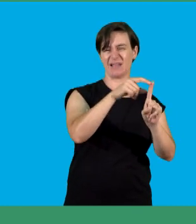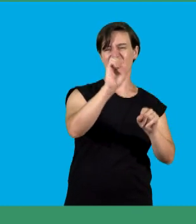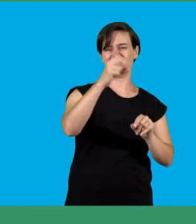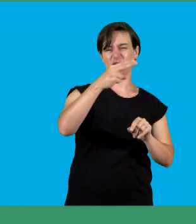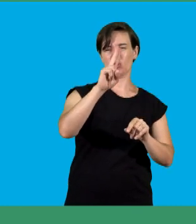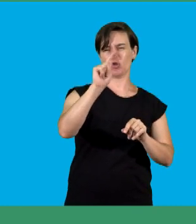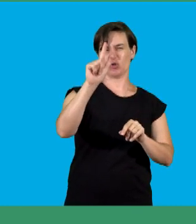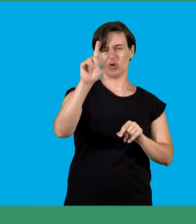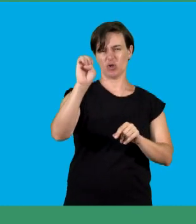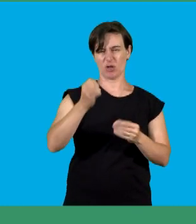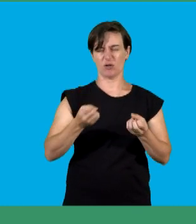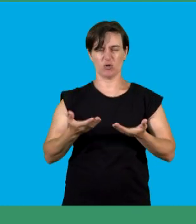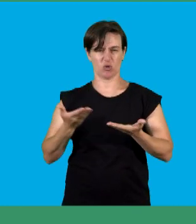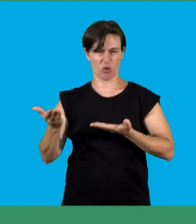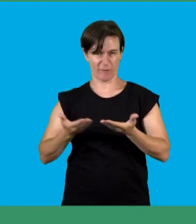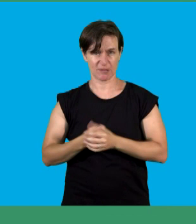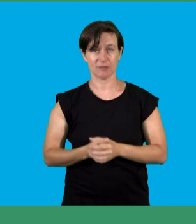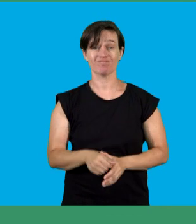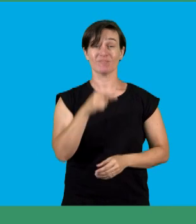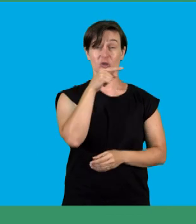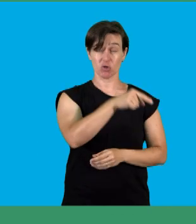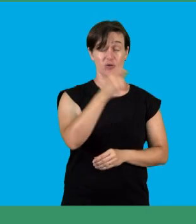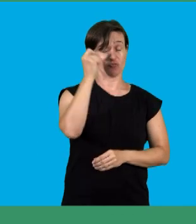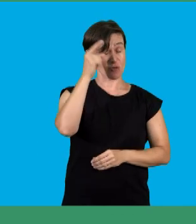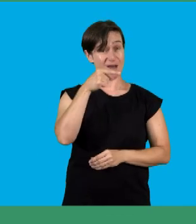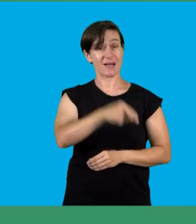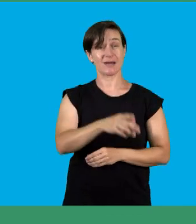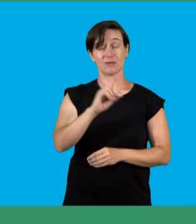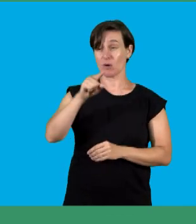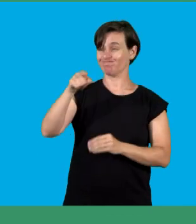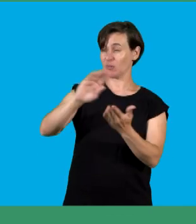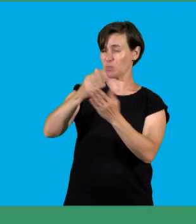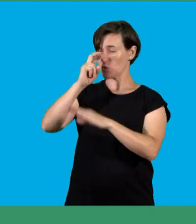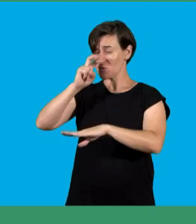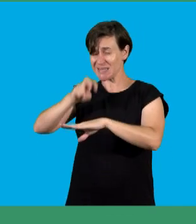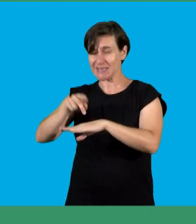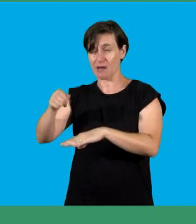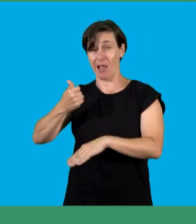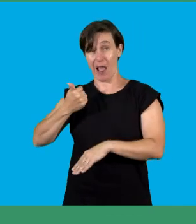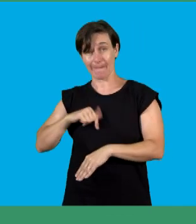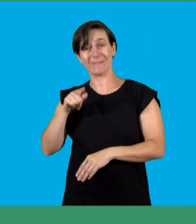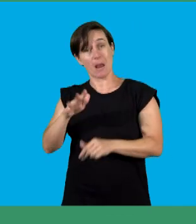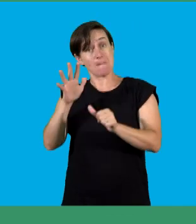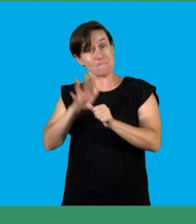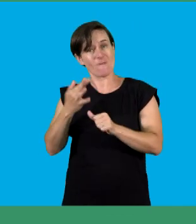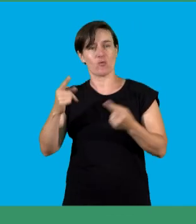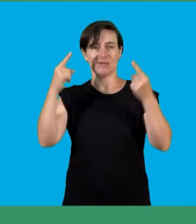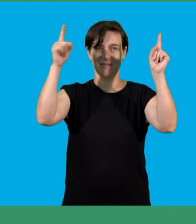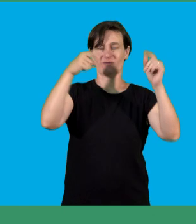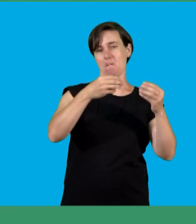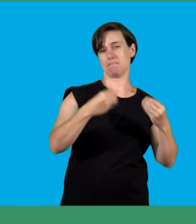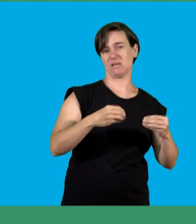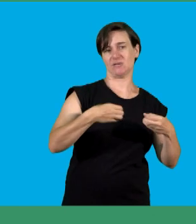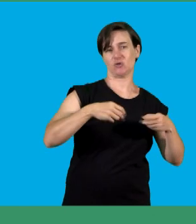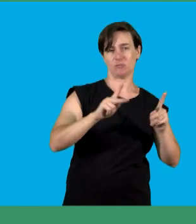that needs and desires are the keys to a successful business opportunity. She